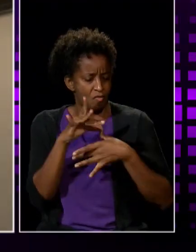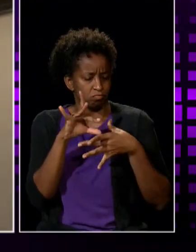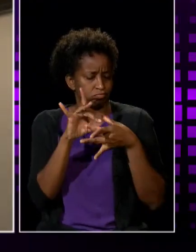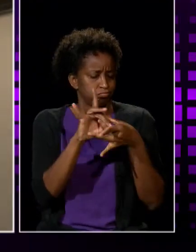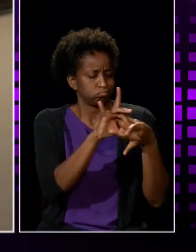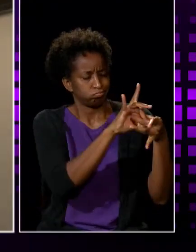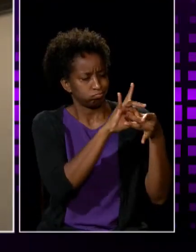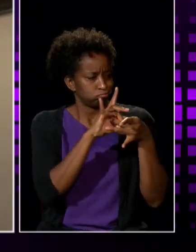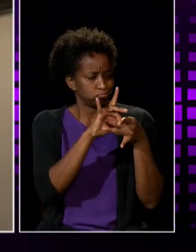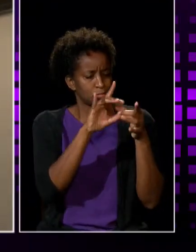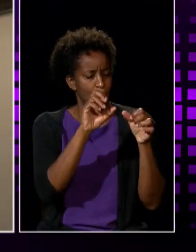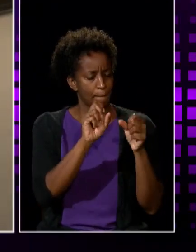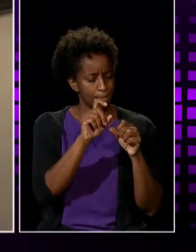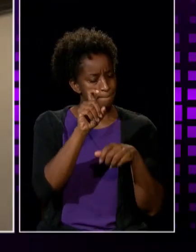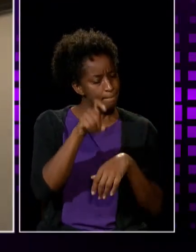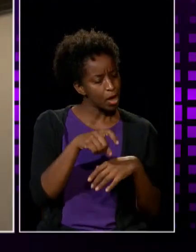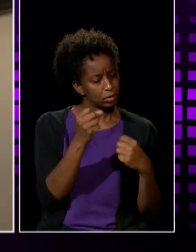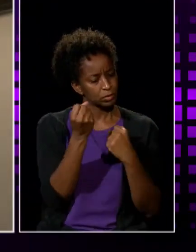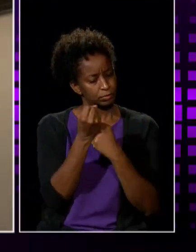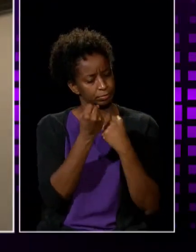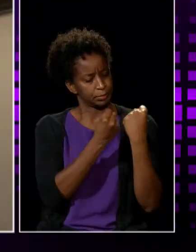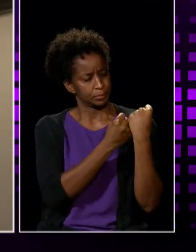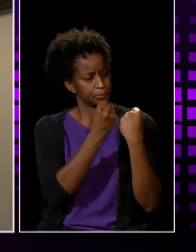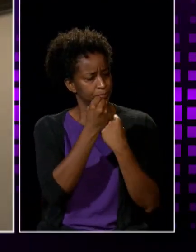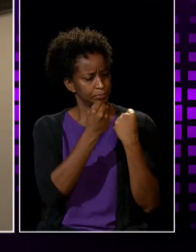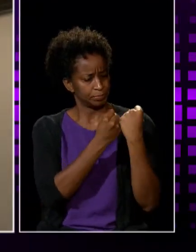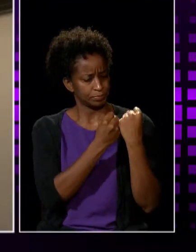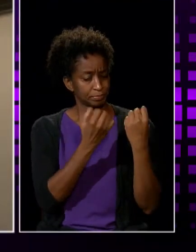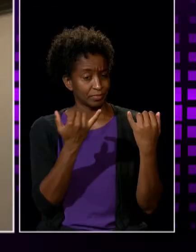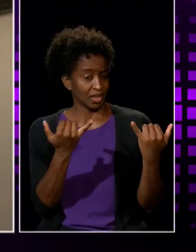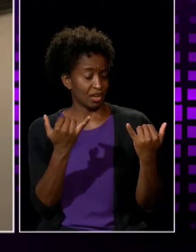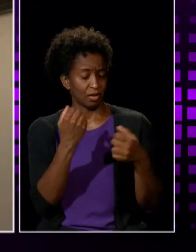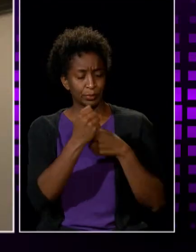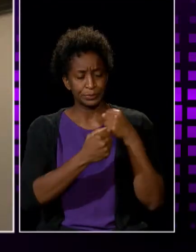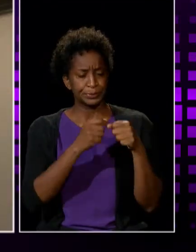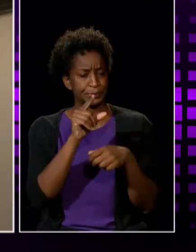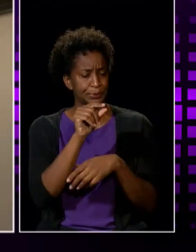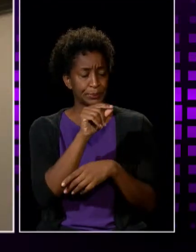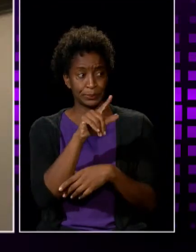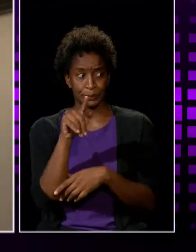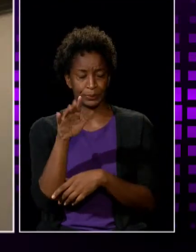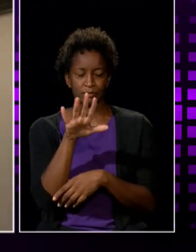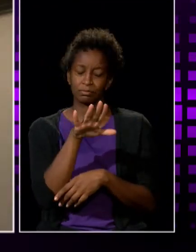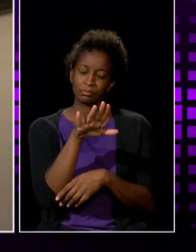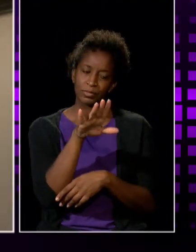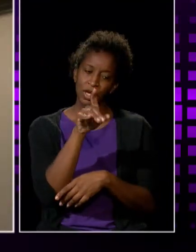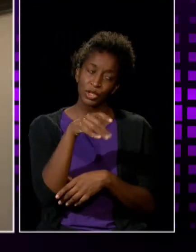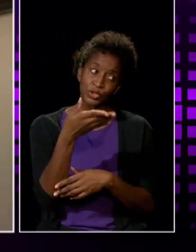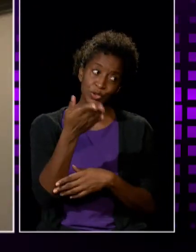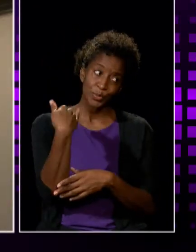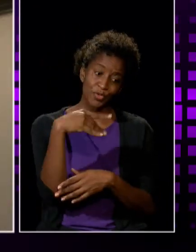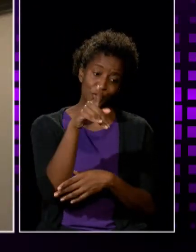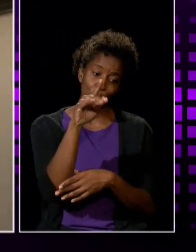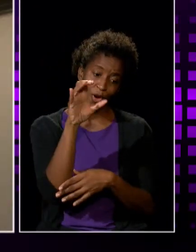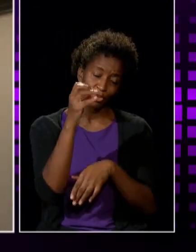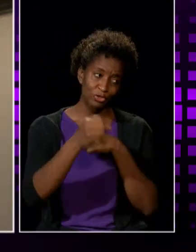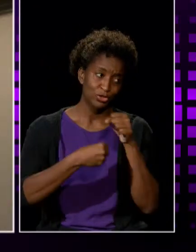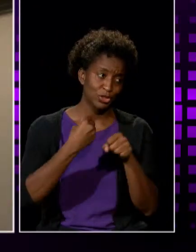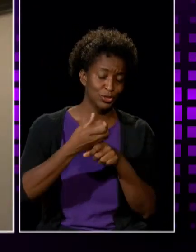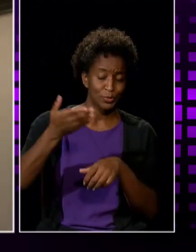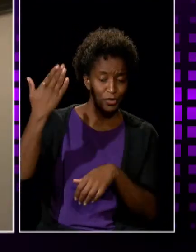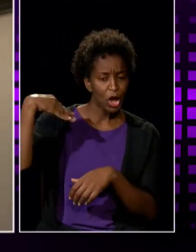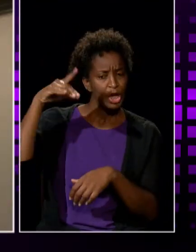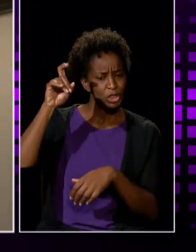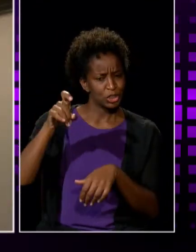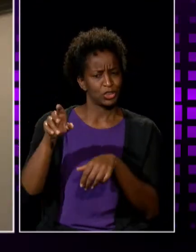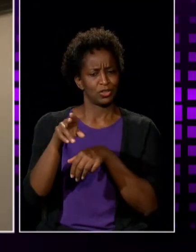think that, no, especially in 2021, which it should have been done 100 years ago, that the head of state should be a